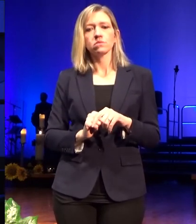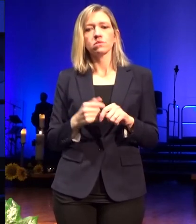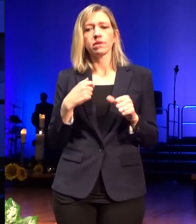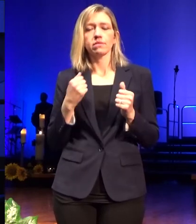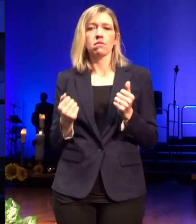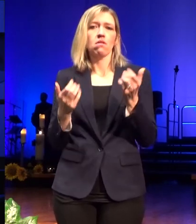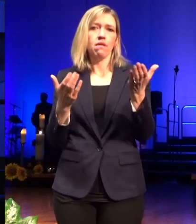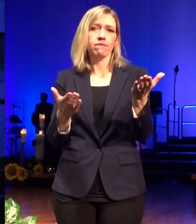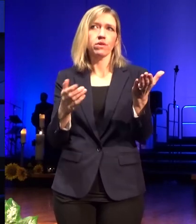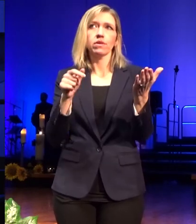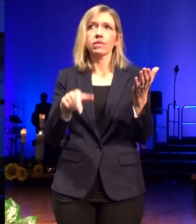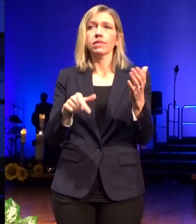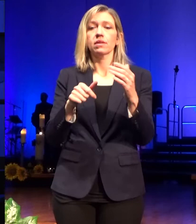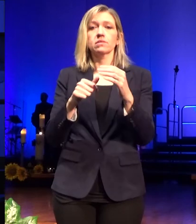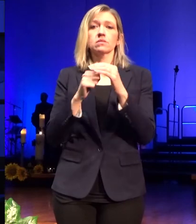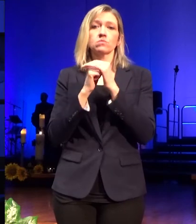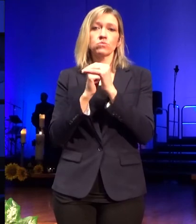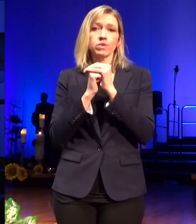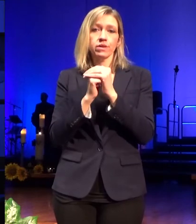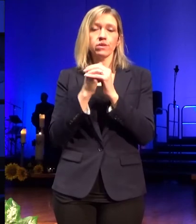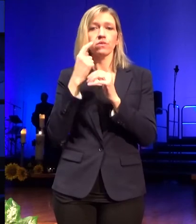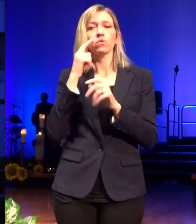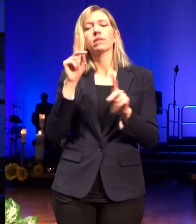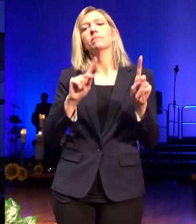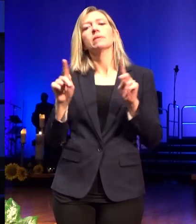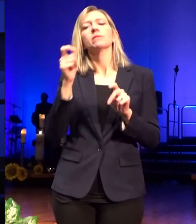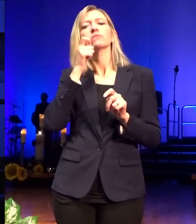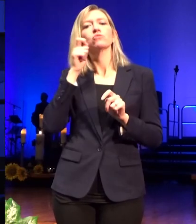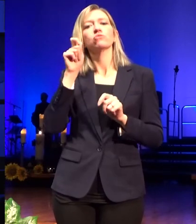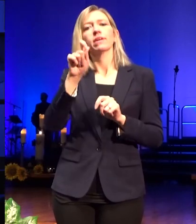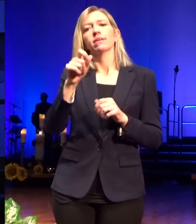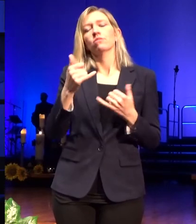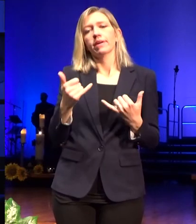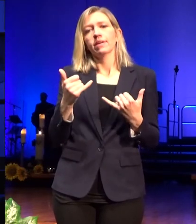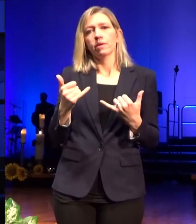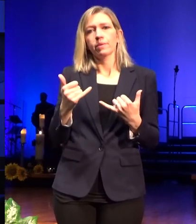and offer this prayer for the people of Ukraine right now.